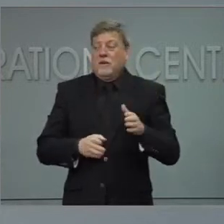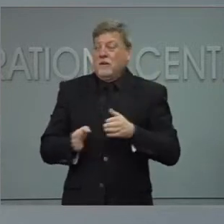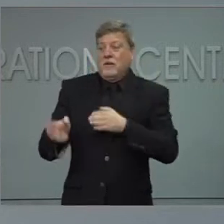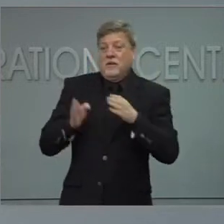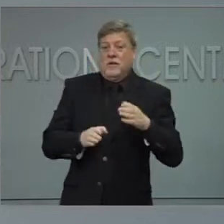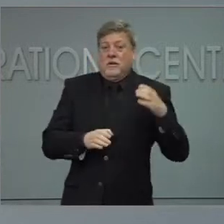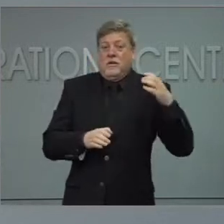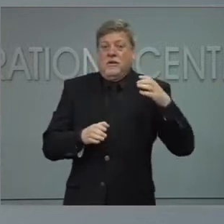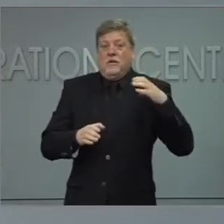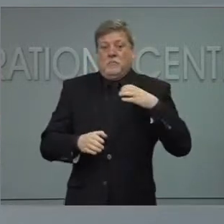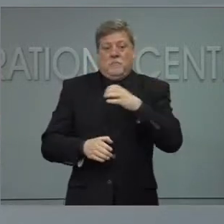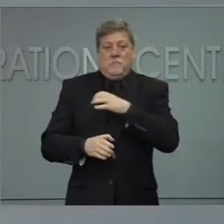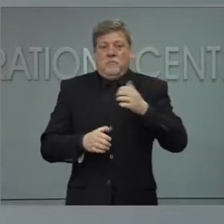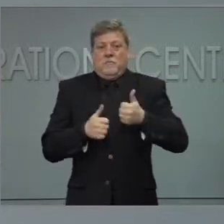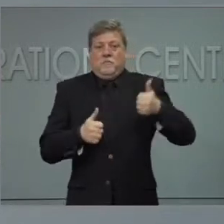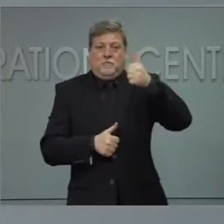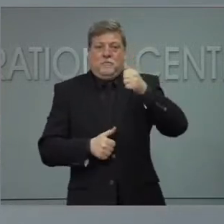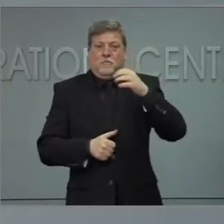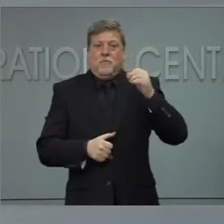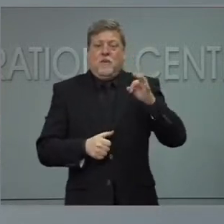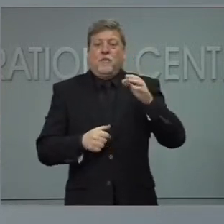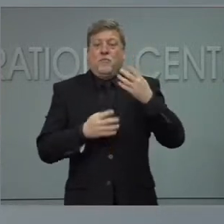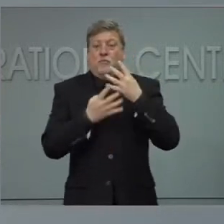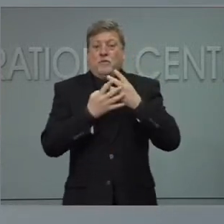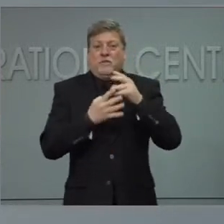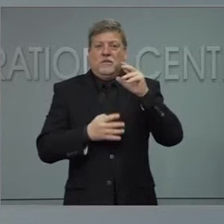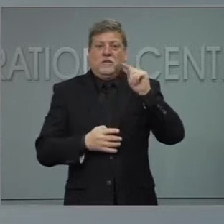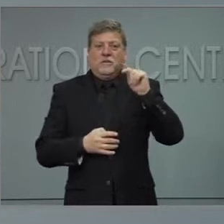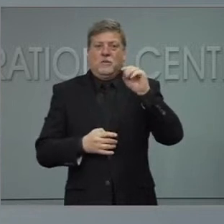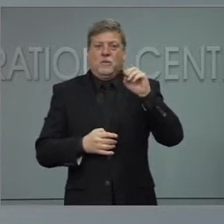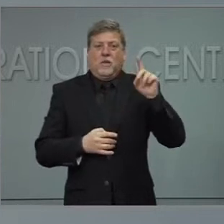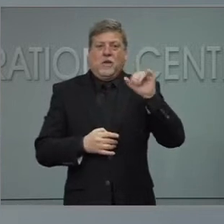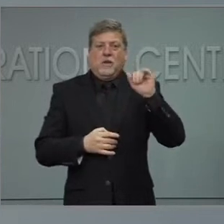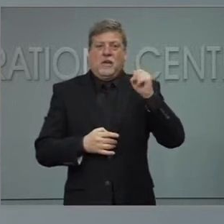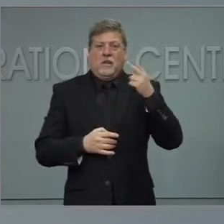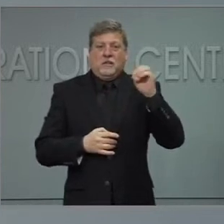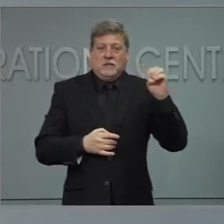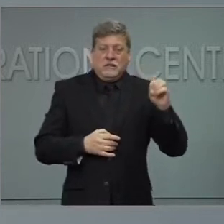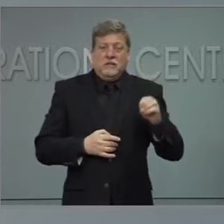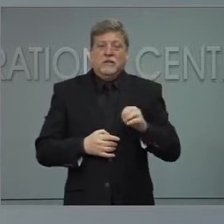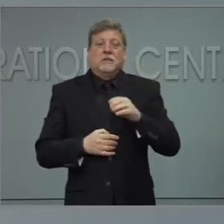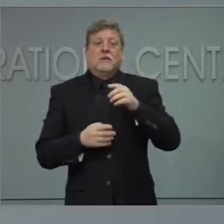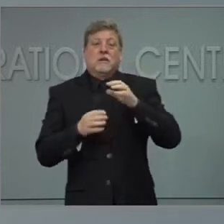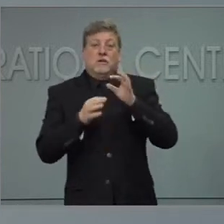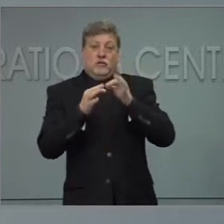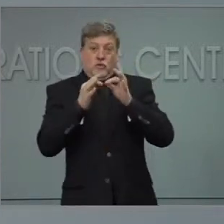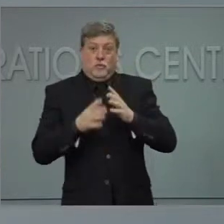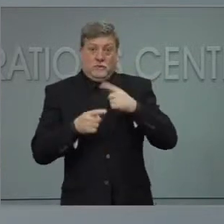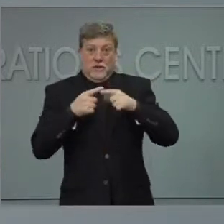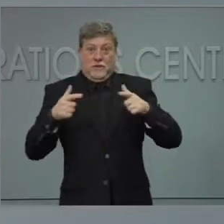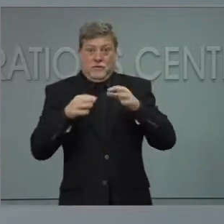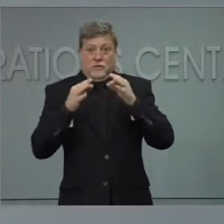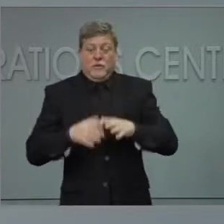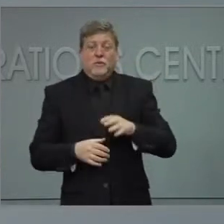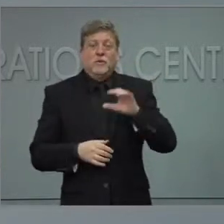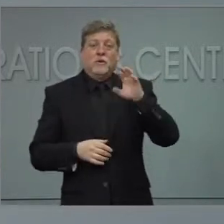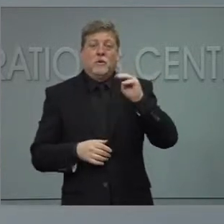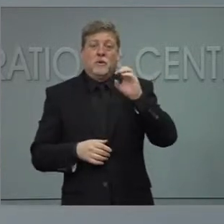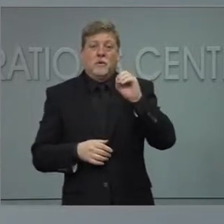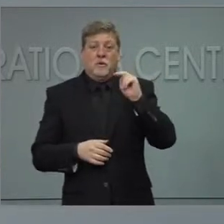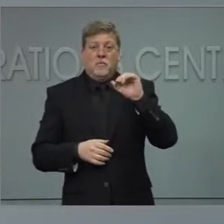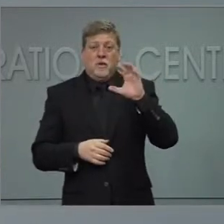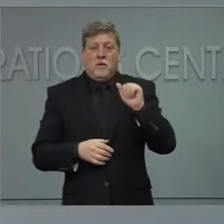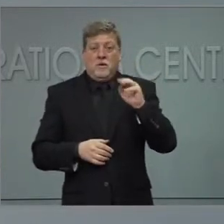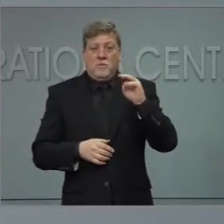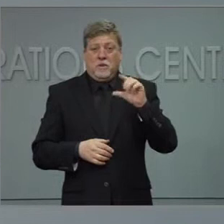Todd Ishii, Monica McGee and Lee Williamson are our sign language interpreters, and behind the scenes, Jackie and Jasmine Bativier are